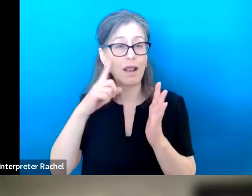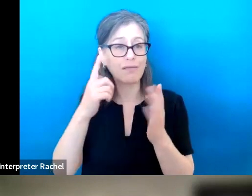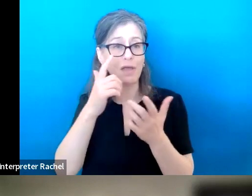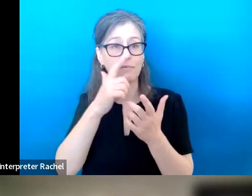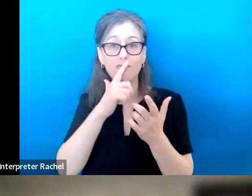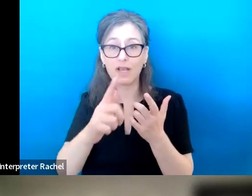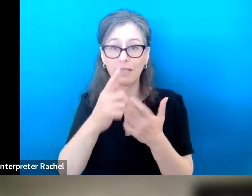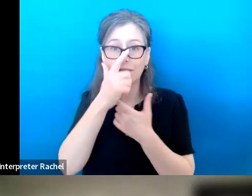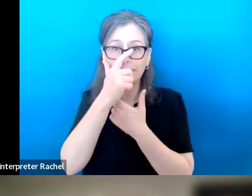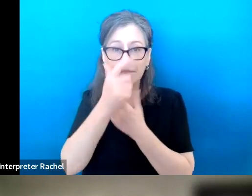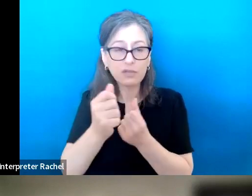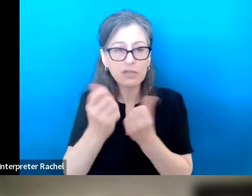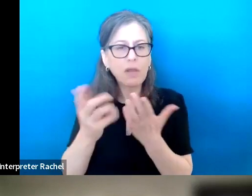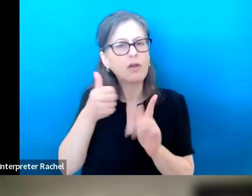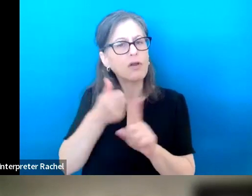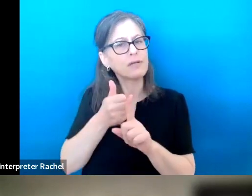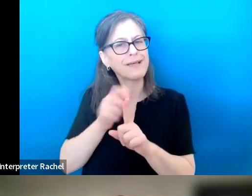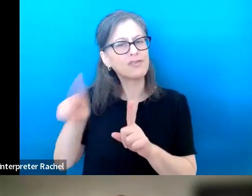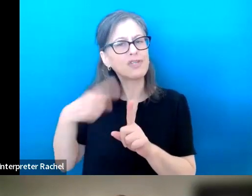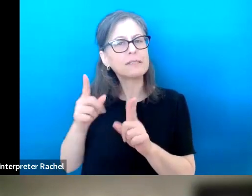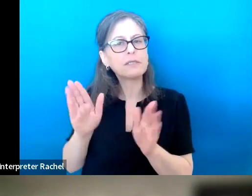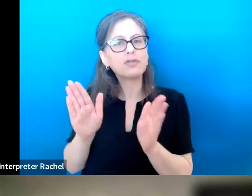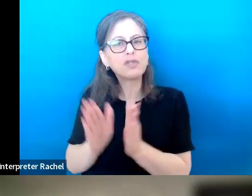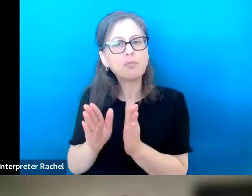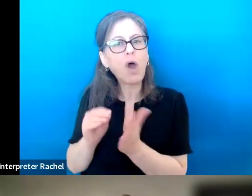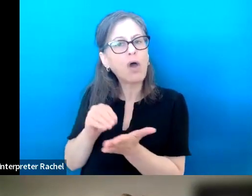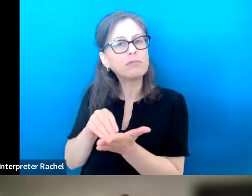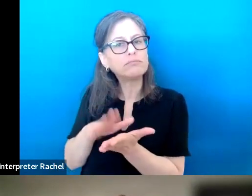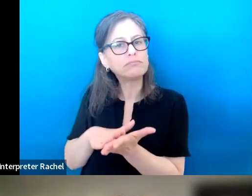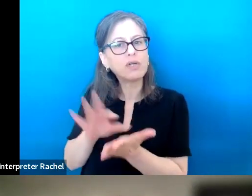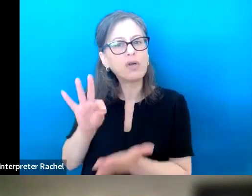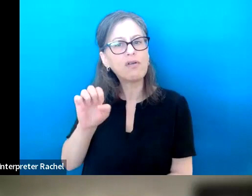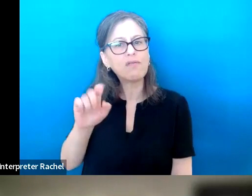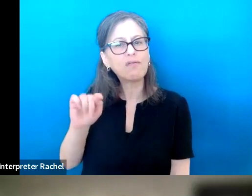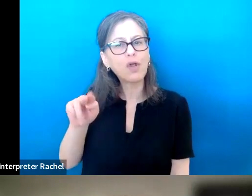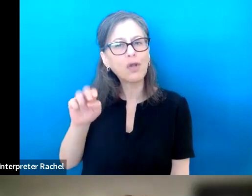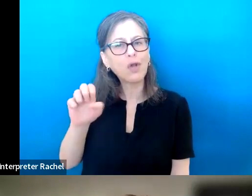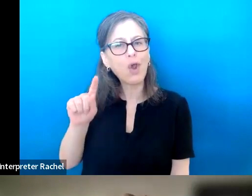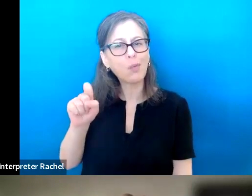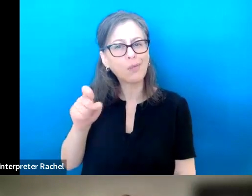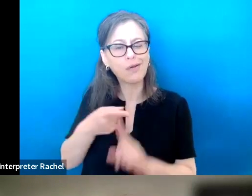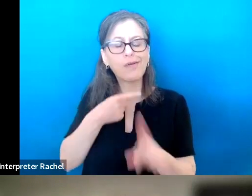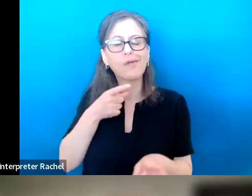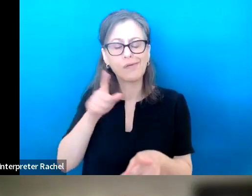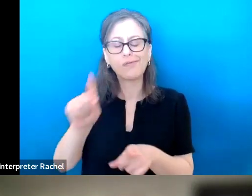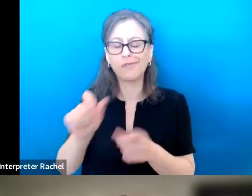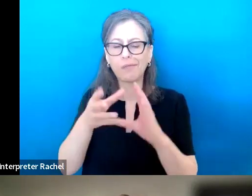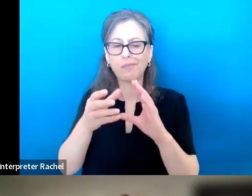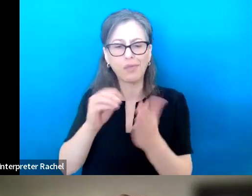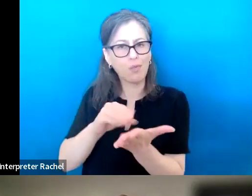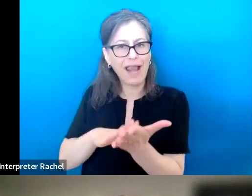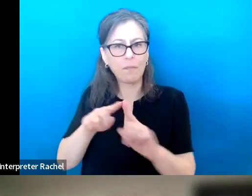is that she was just a footnote in a lot of the records. And I think it was only after people started writing about the story